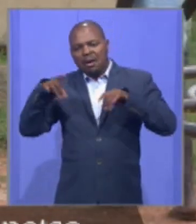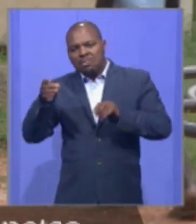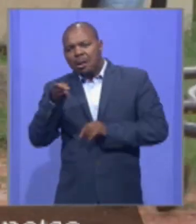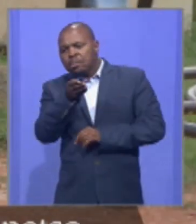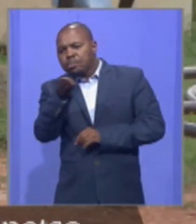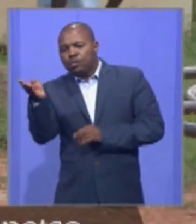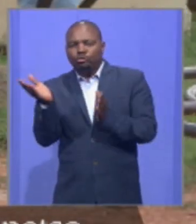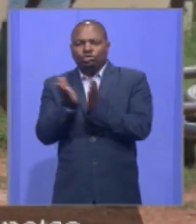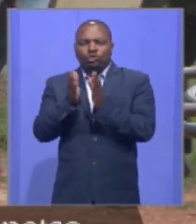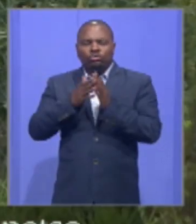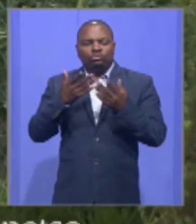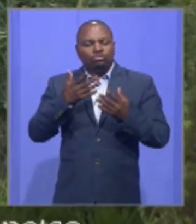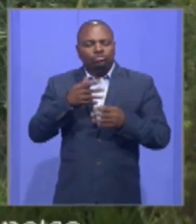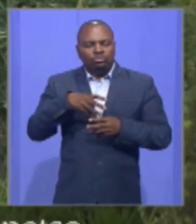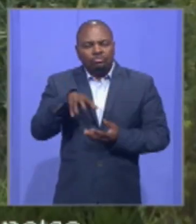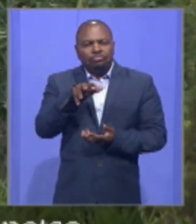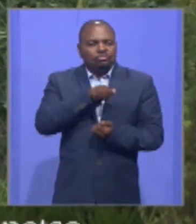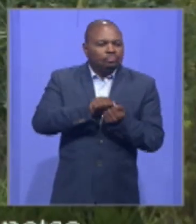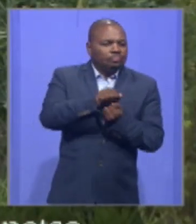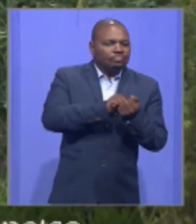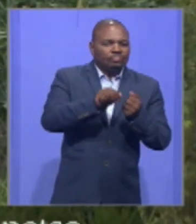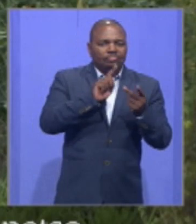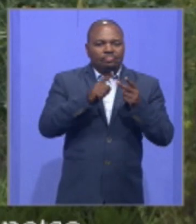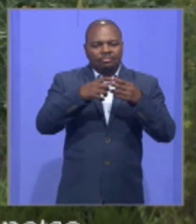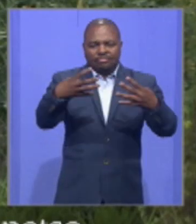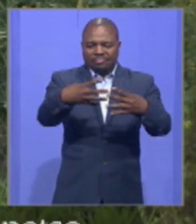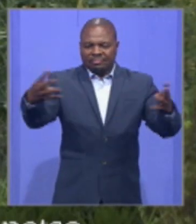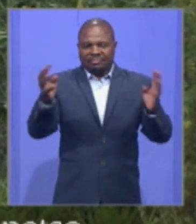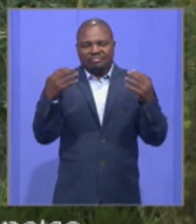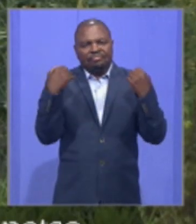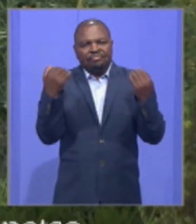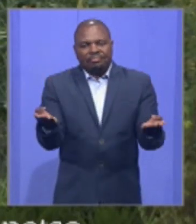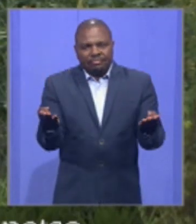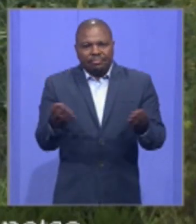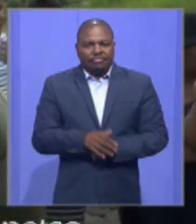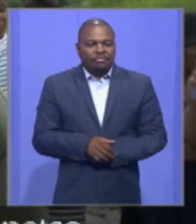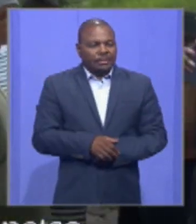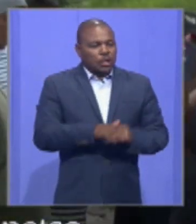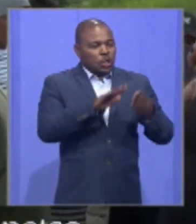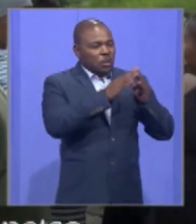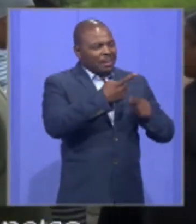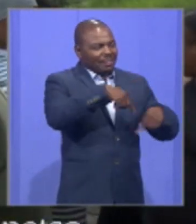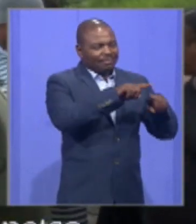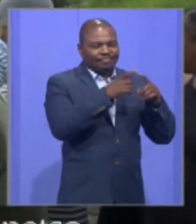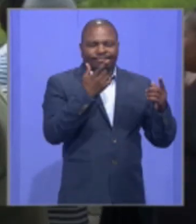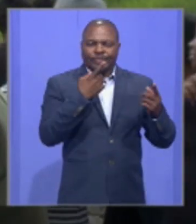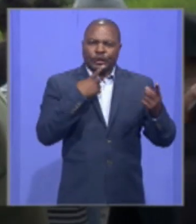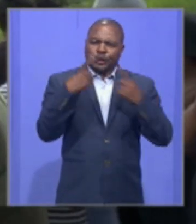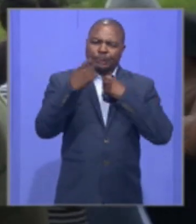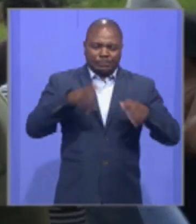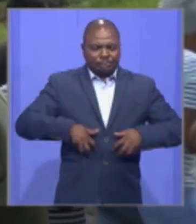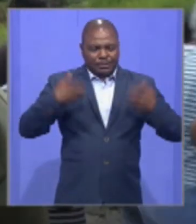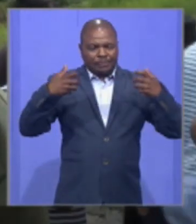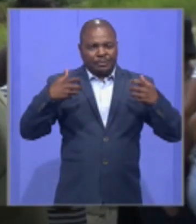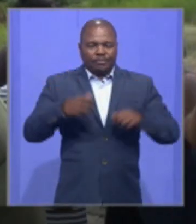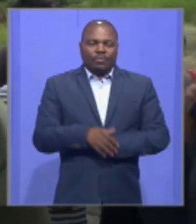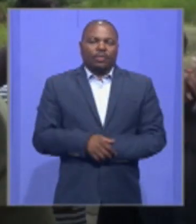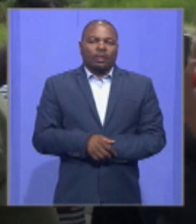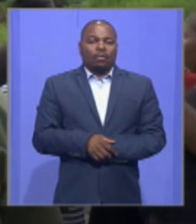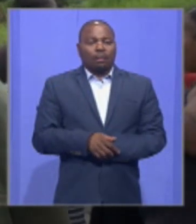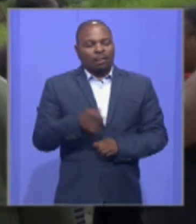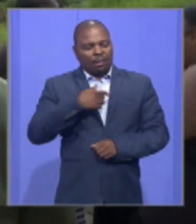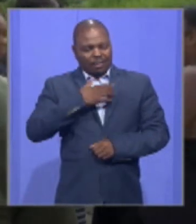ga sekolo ka ntlha ya fa le go ra le wele. Batsadi ba shakgetse. we feel our children are not safe